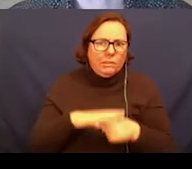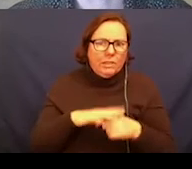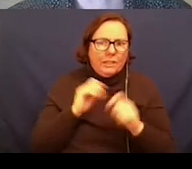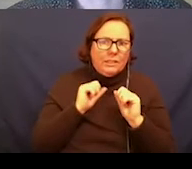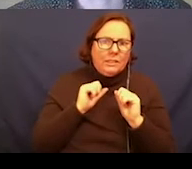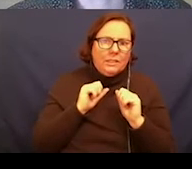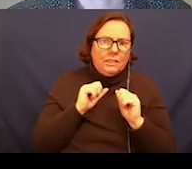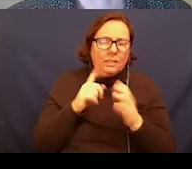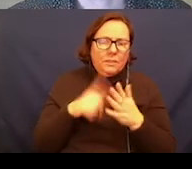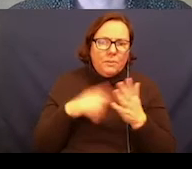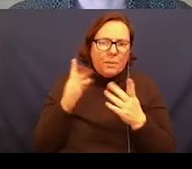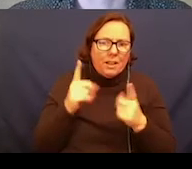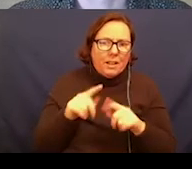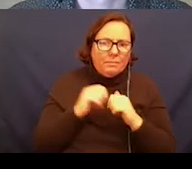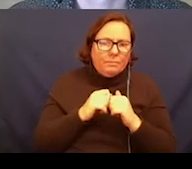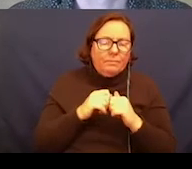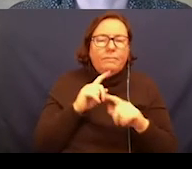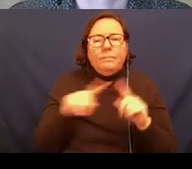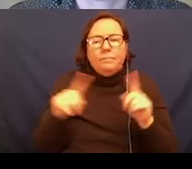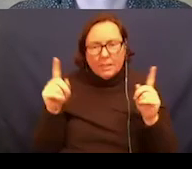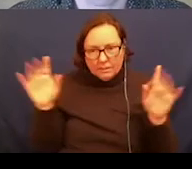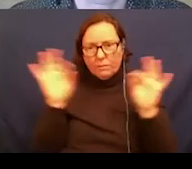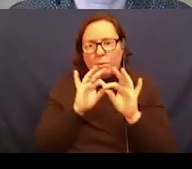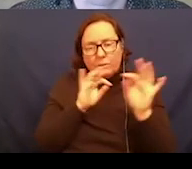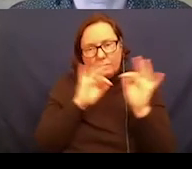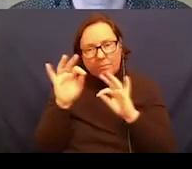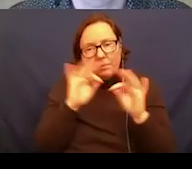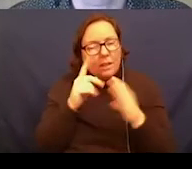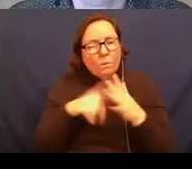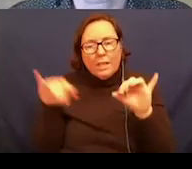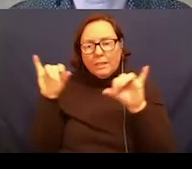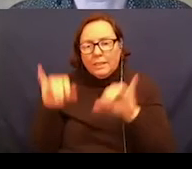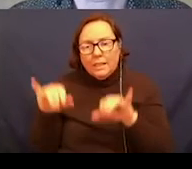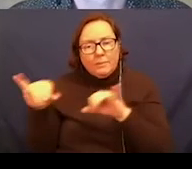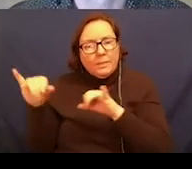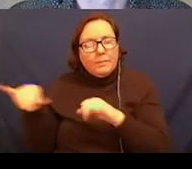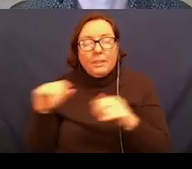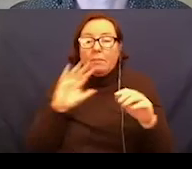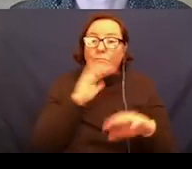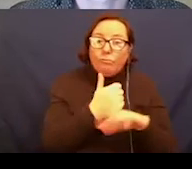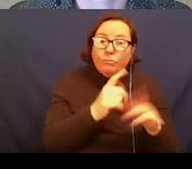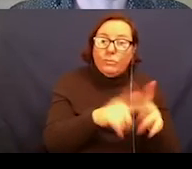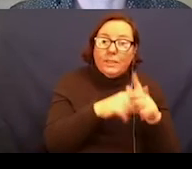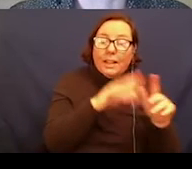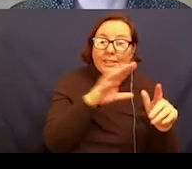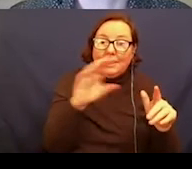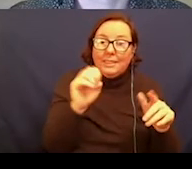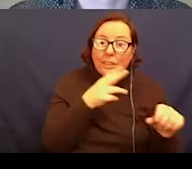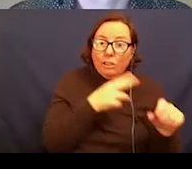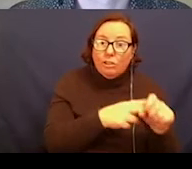That is why we want to discuss what will not change under the CCE program.